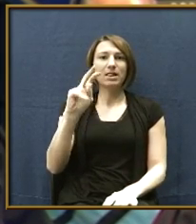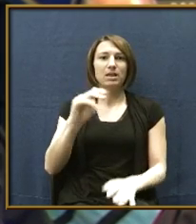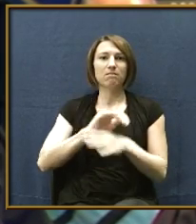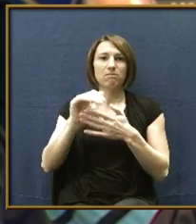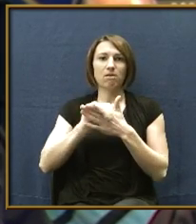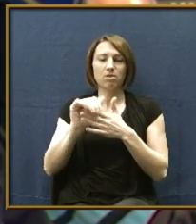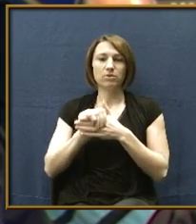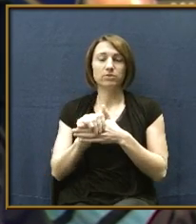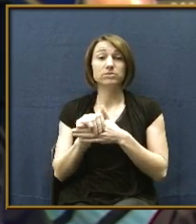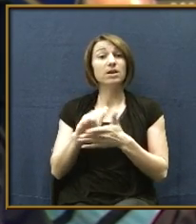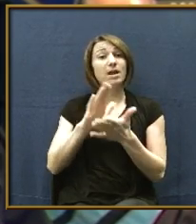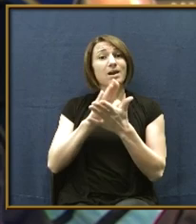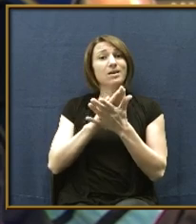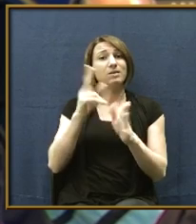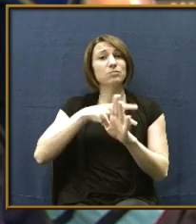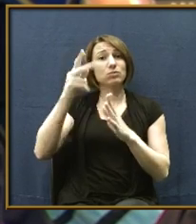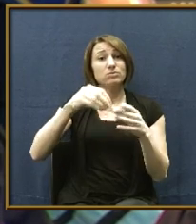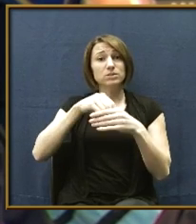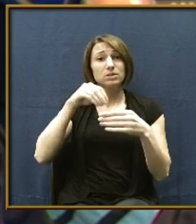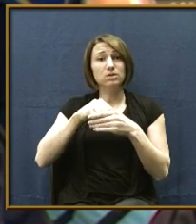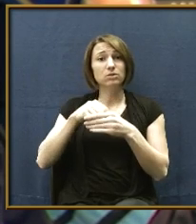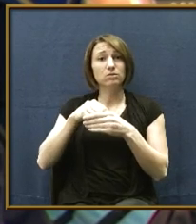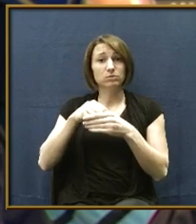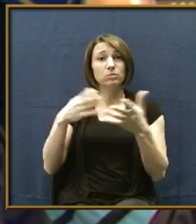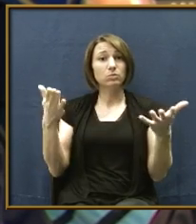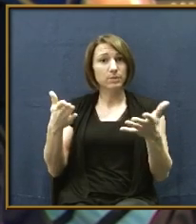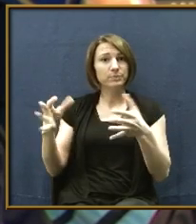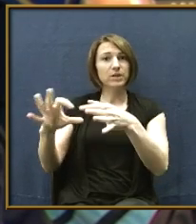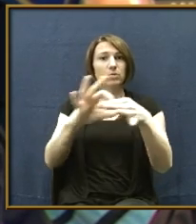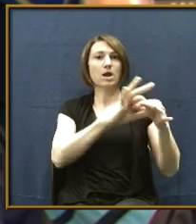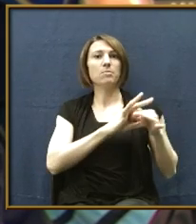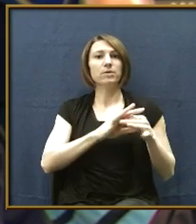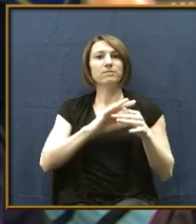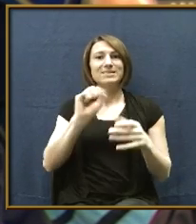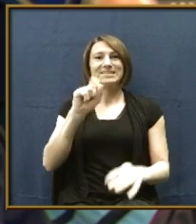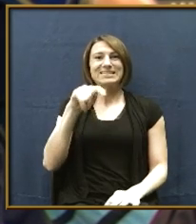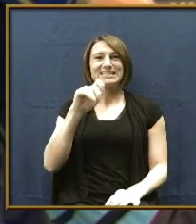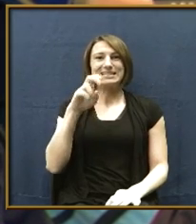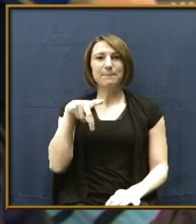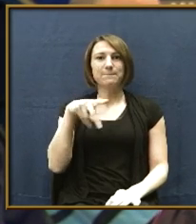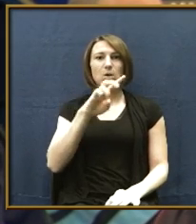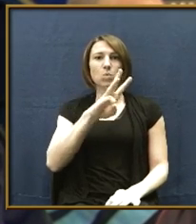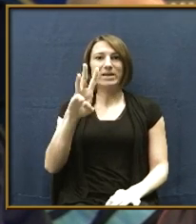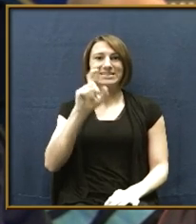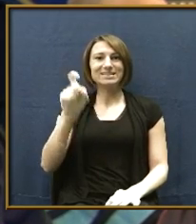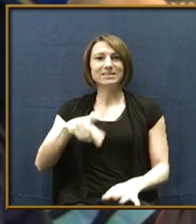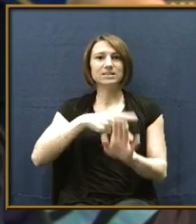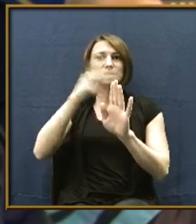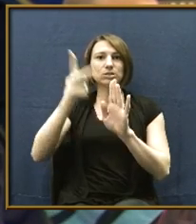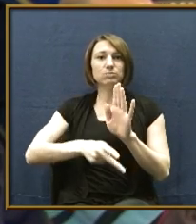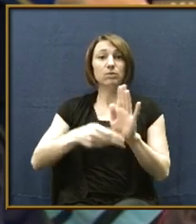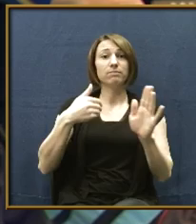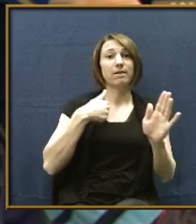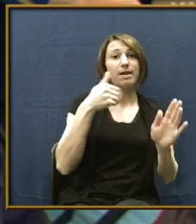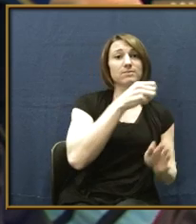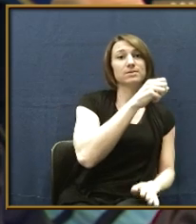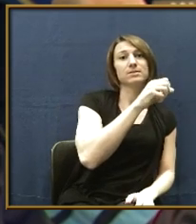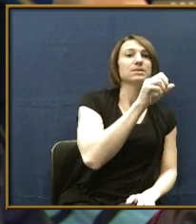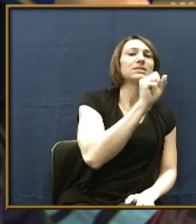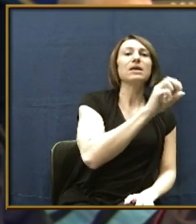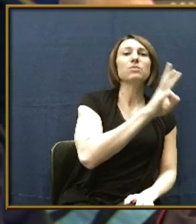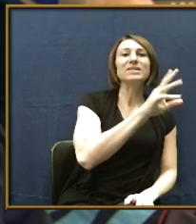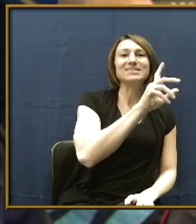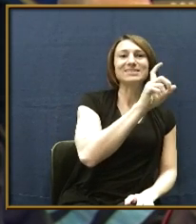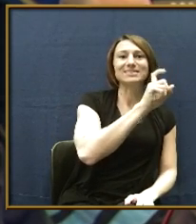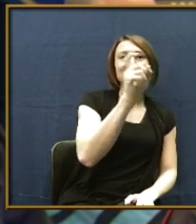academic programs include the cooperative STEP West Texas program between Southwest Texas Junior College and